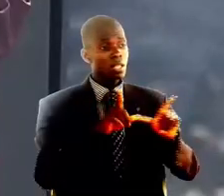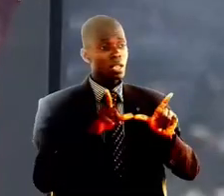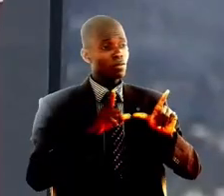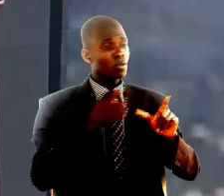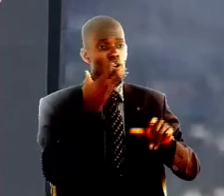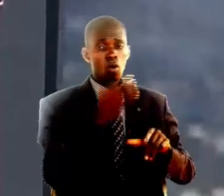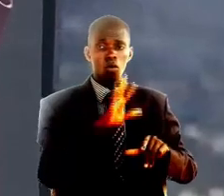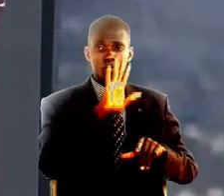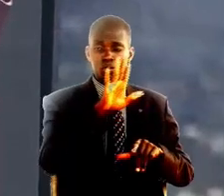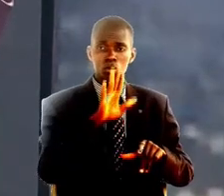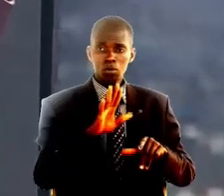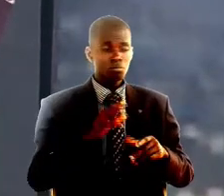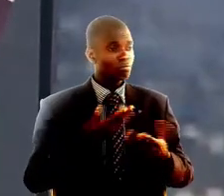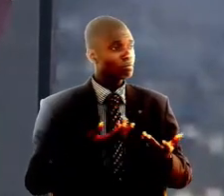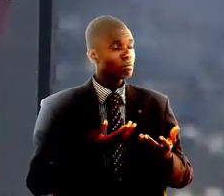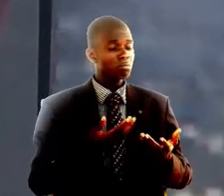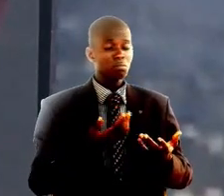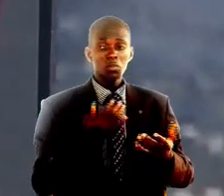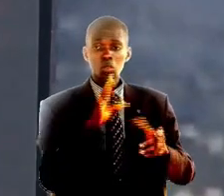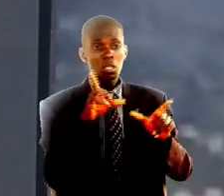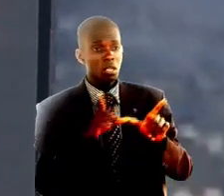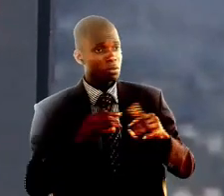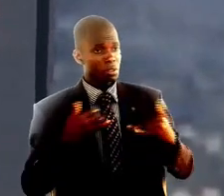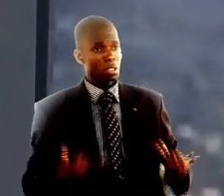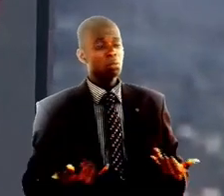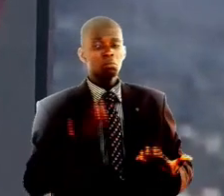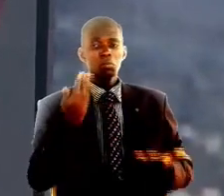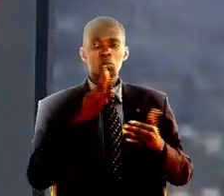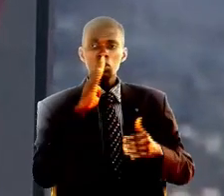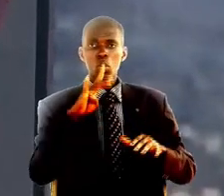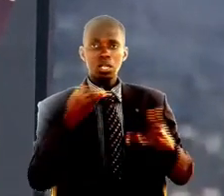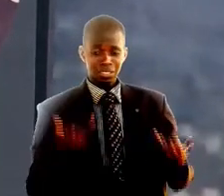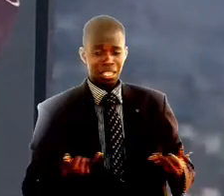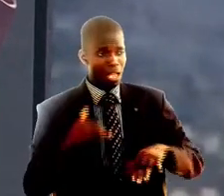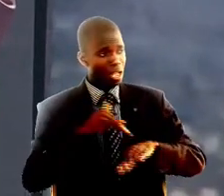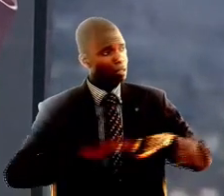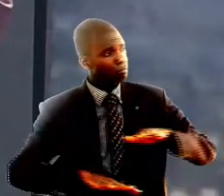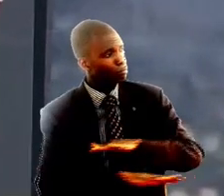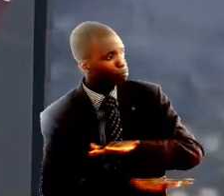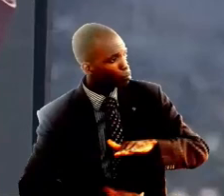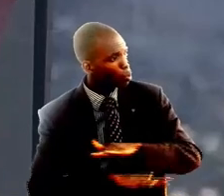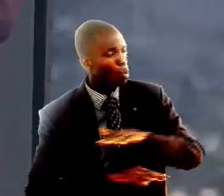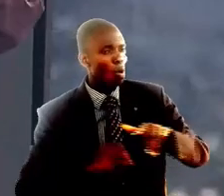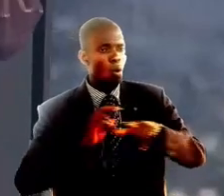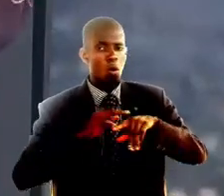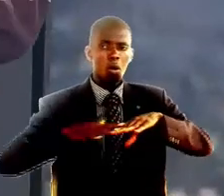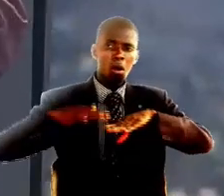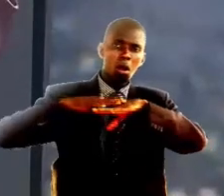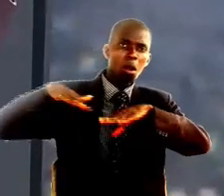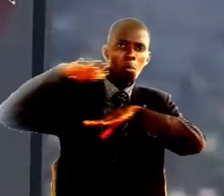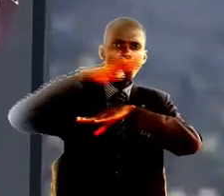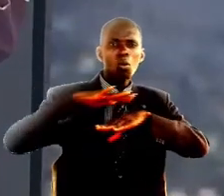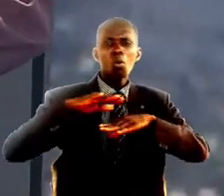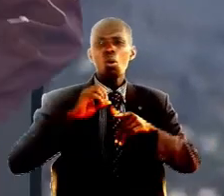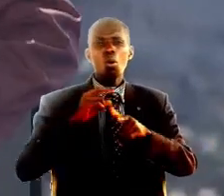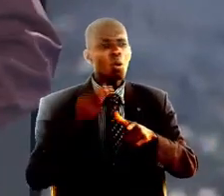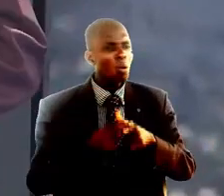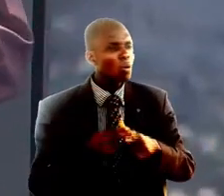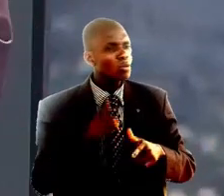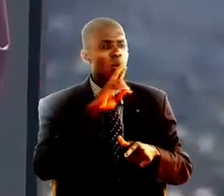your cup, whether it is at the bottom or at the middle, or it's at the brim, or it's running over,